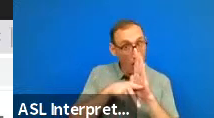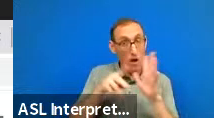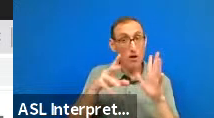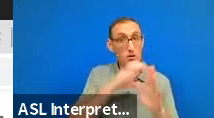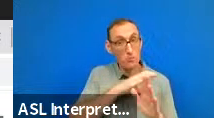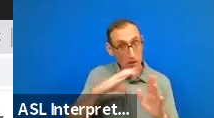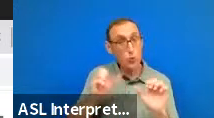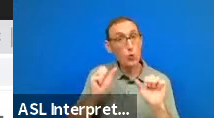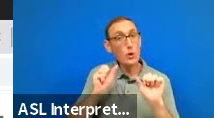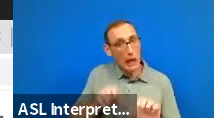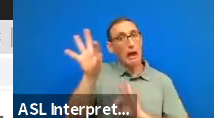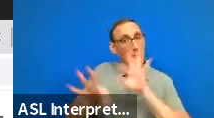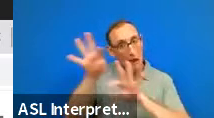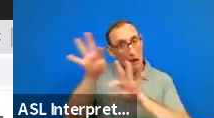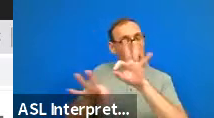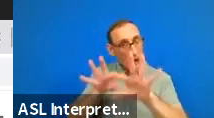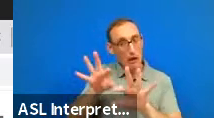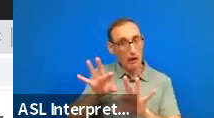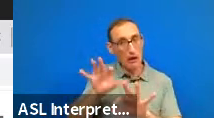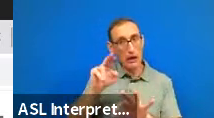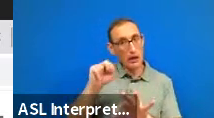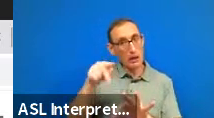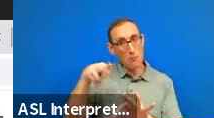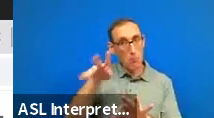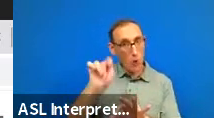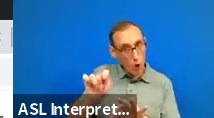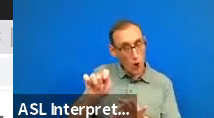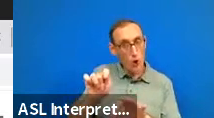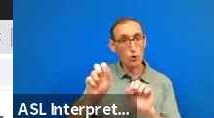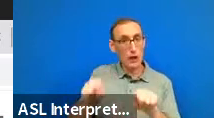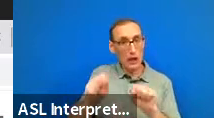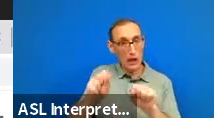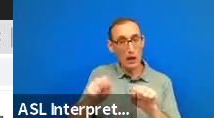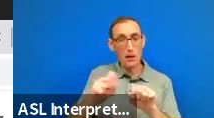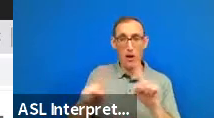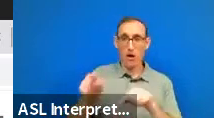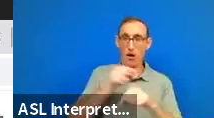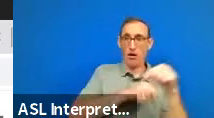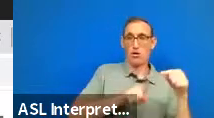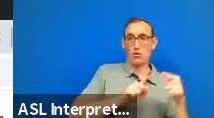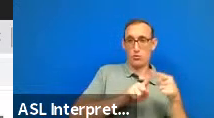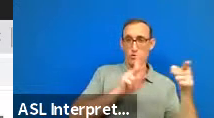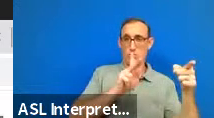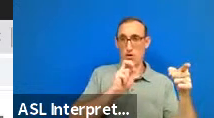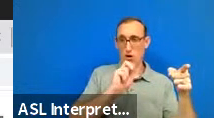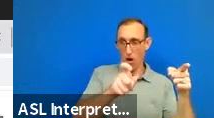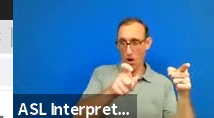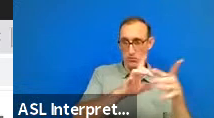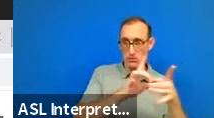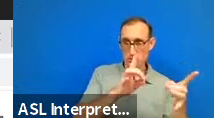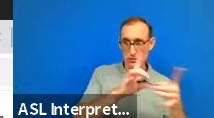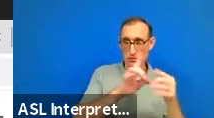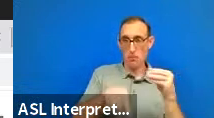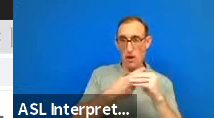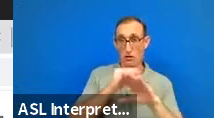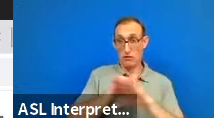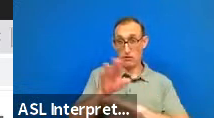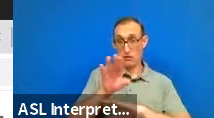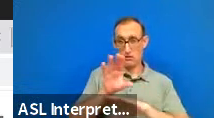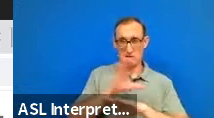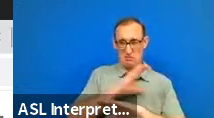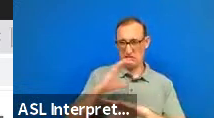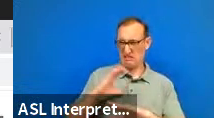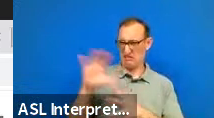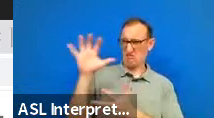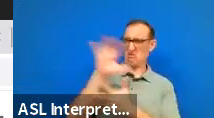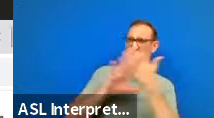But now going back to what Dr. Knox said, and Mike verified this, talking about an advisory committee, that's totally confusing to me, because you're